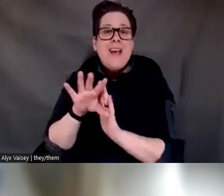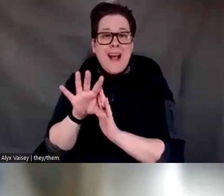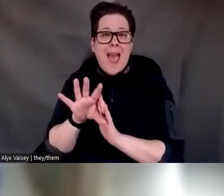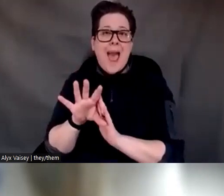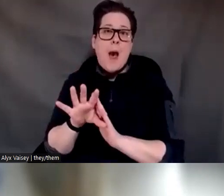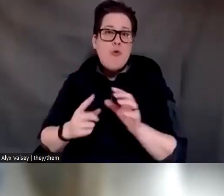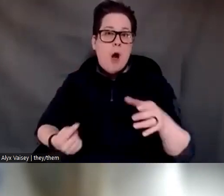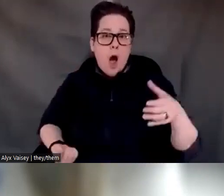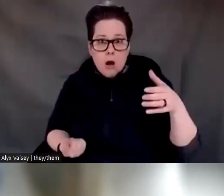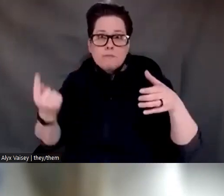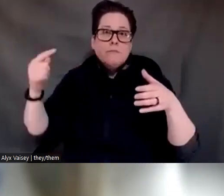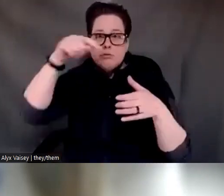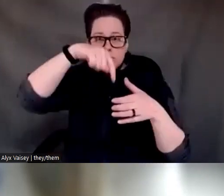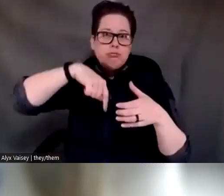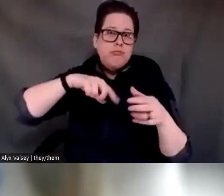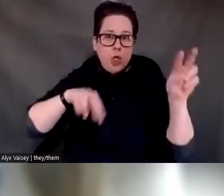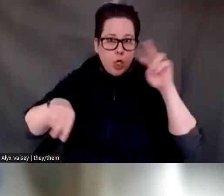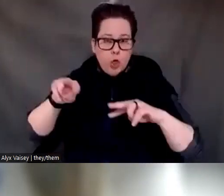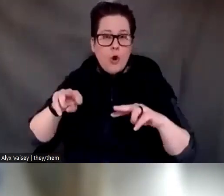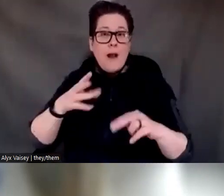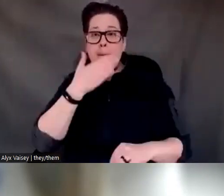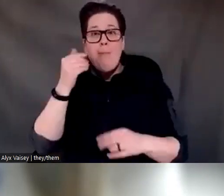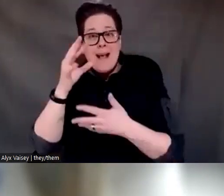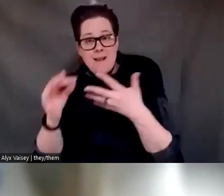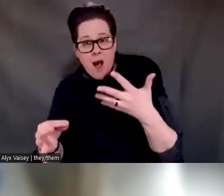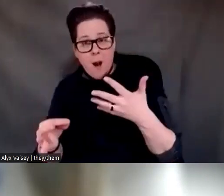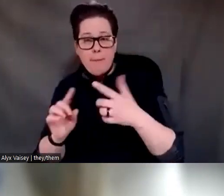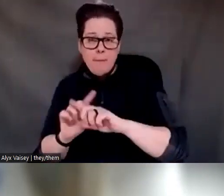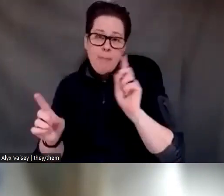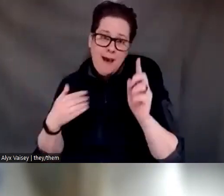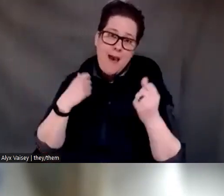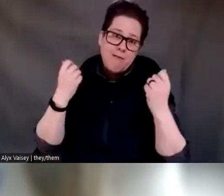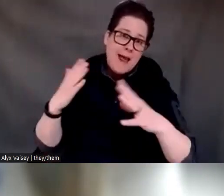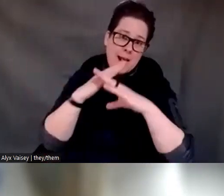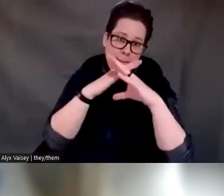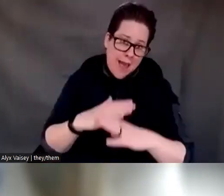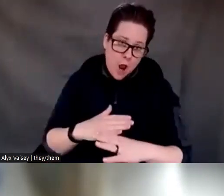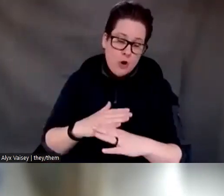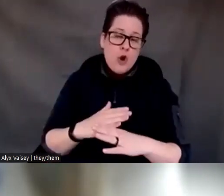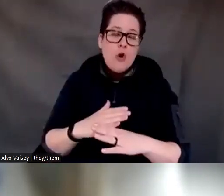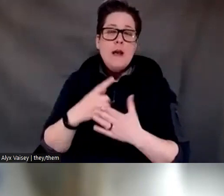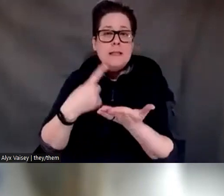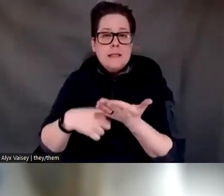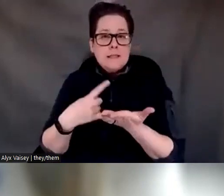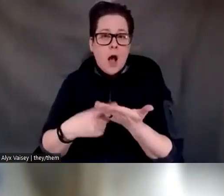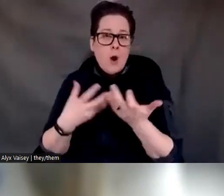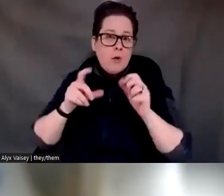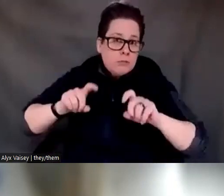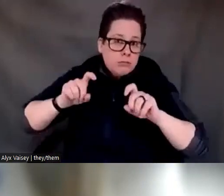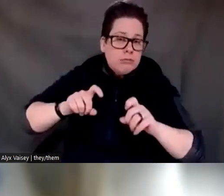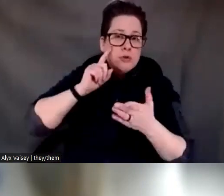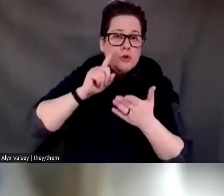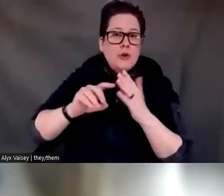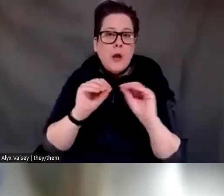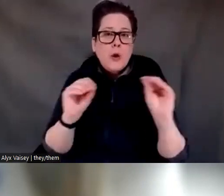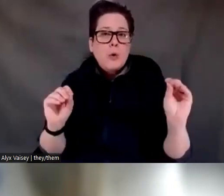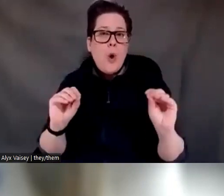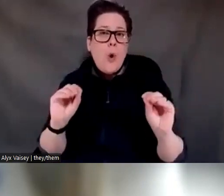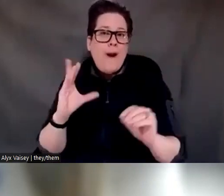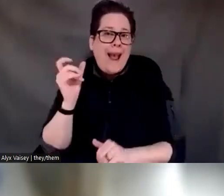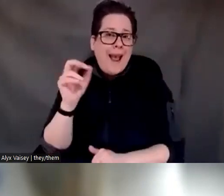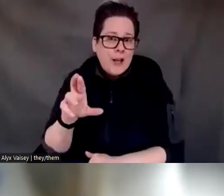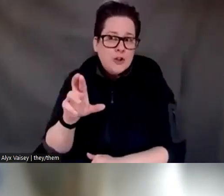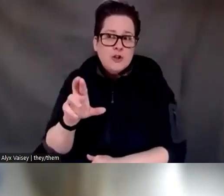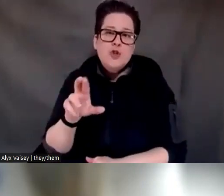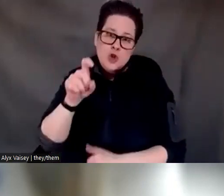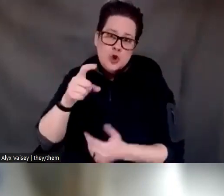best option, but there are a lot of barriers to that. And so when discussing colon cancer screening with patients, we really should